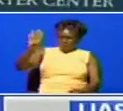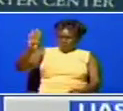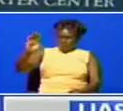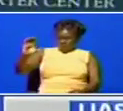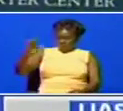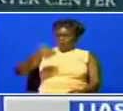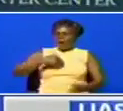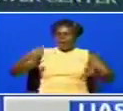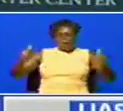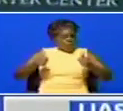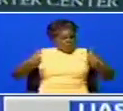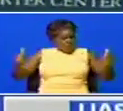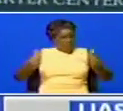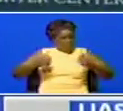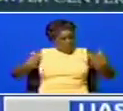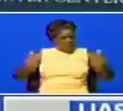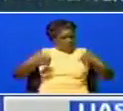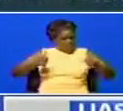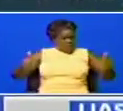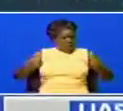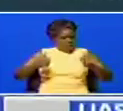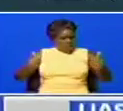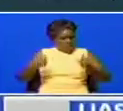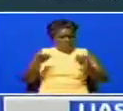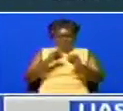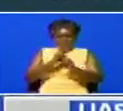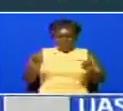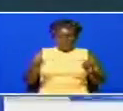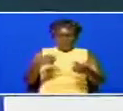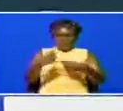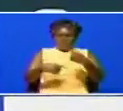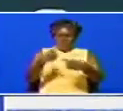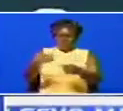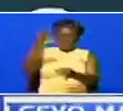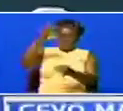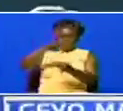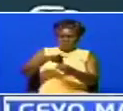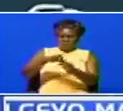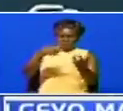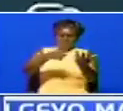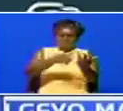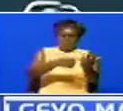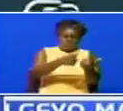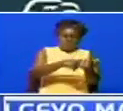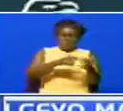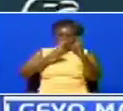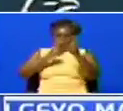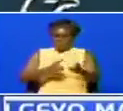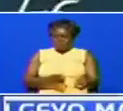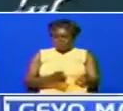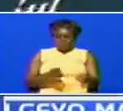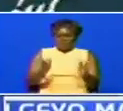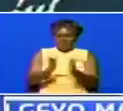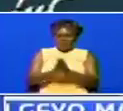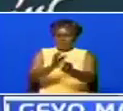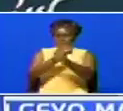in place a detailed, transparent process of voting, counting, reporting, and